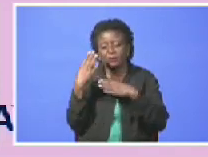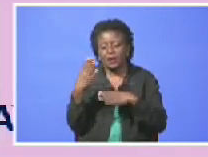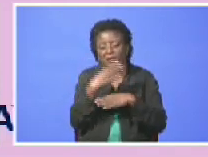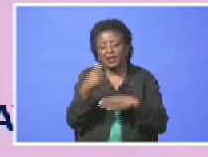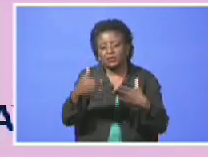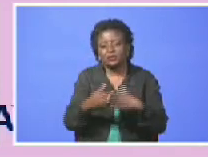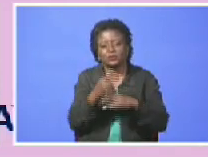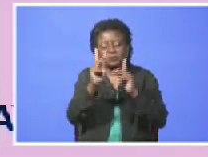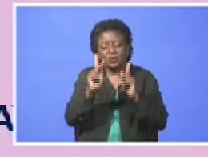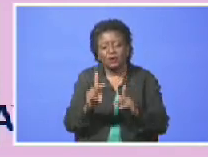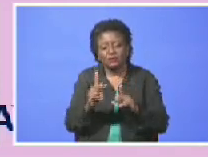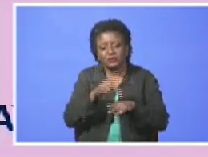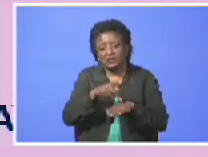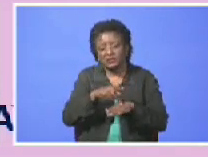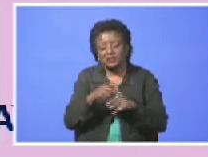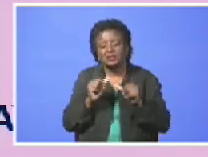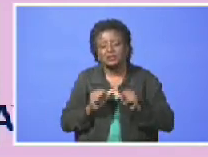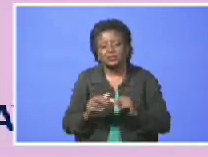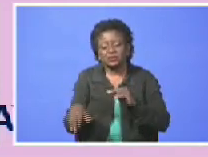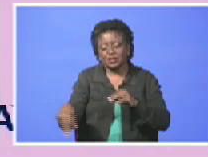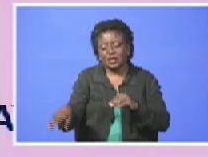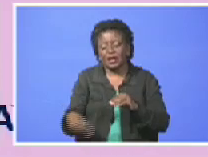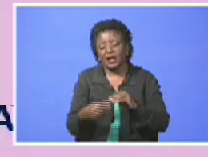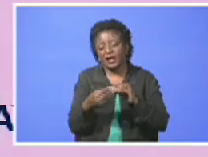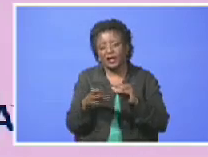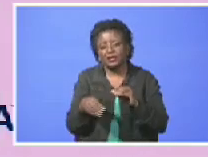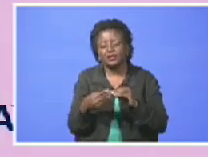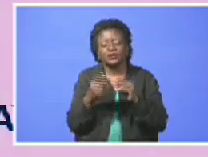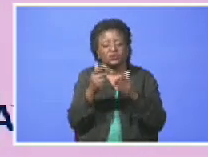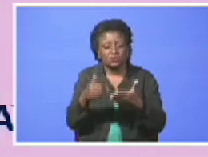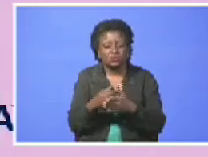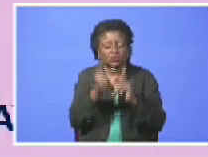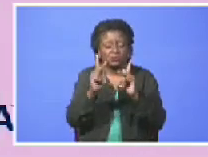Bahama and New Providence continue to add new cases almost daily.